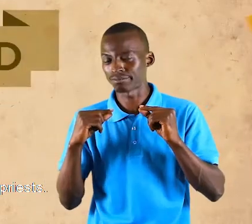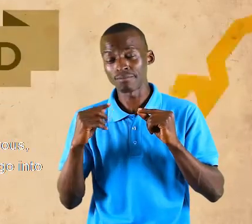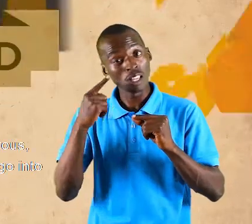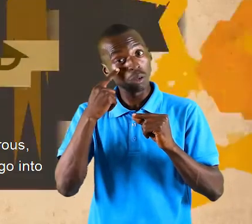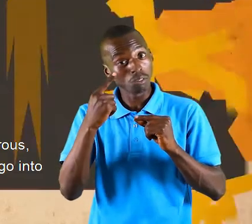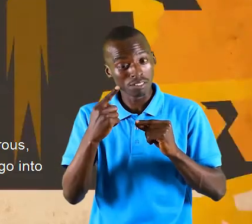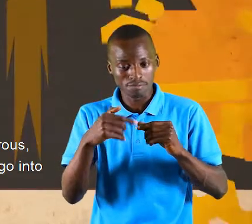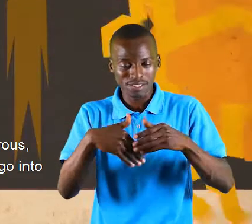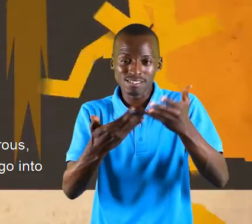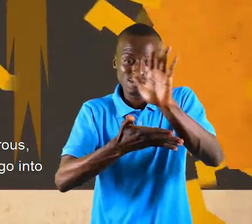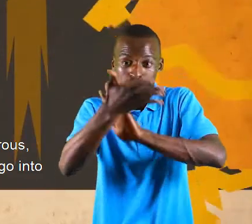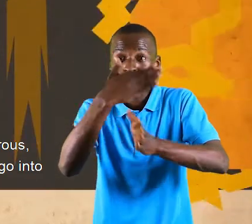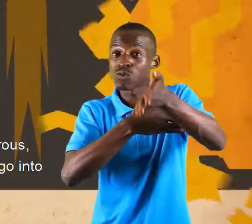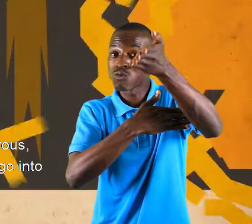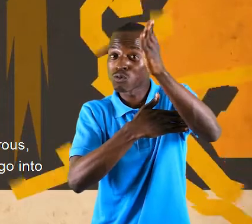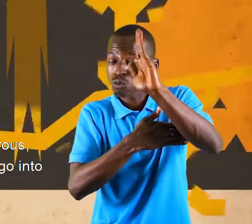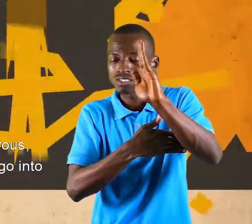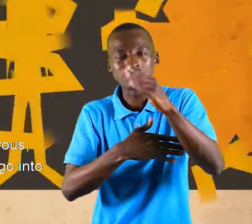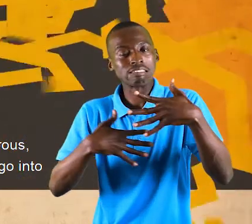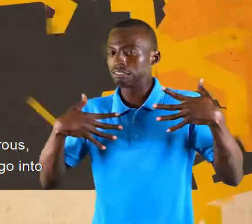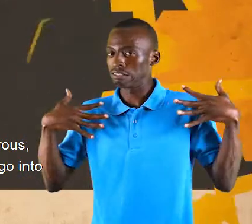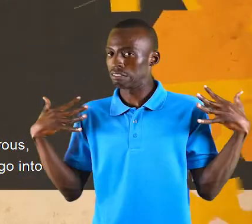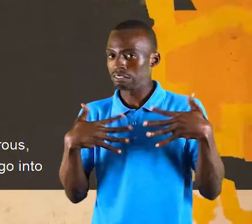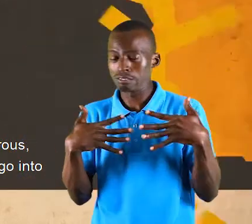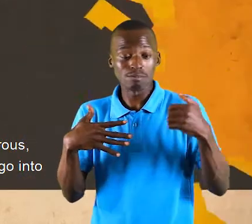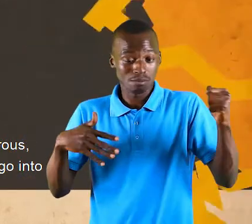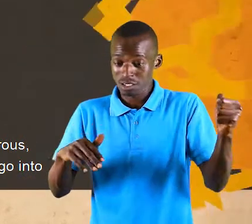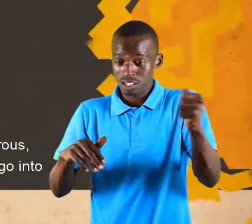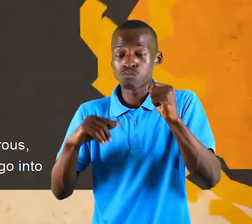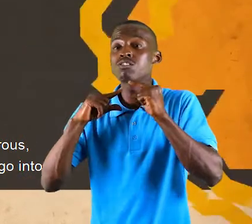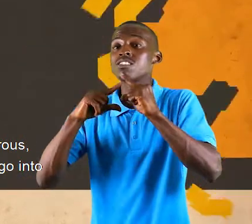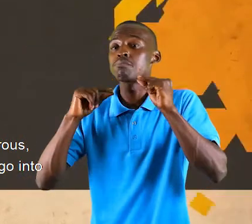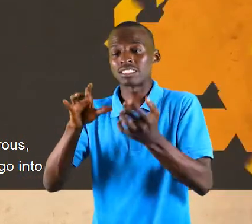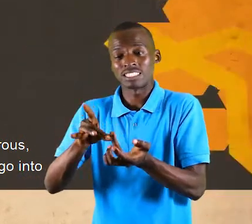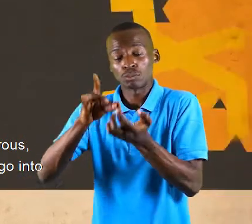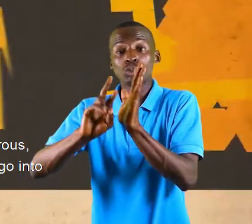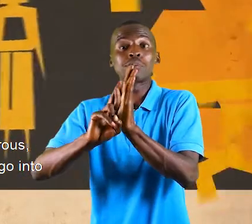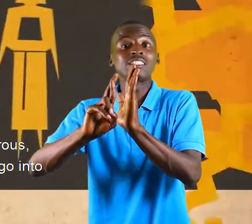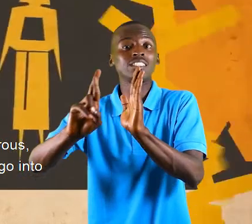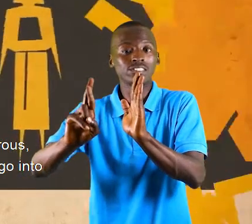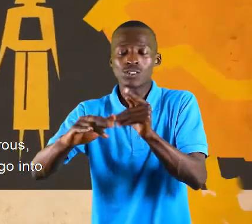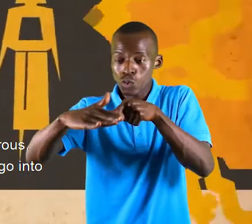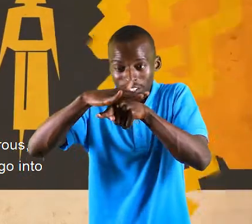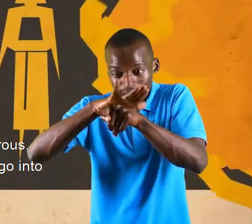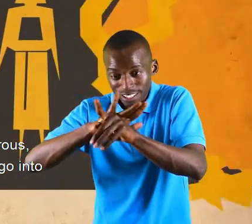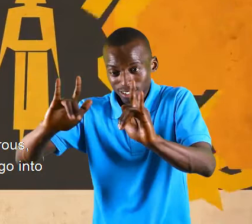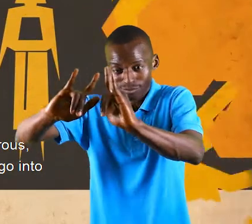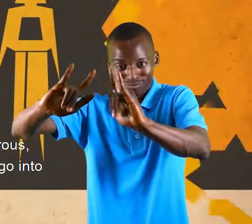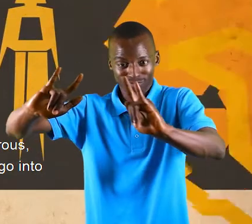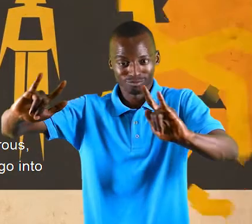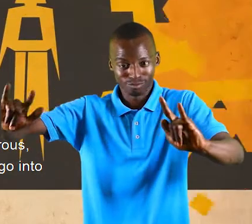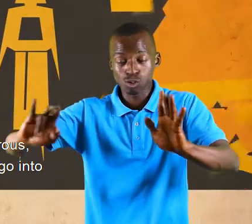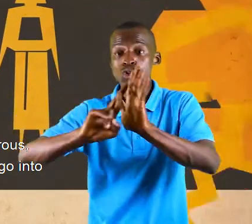priests. You see, being directly in God's presence is really dangerous. So he appoints priests as special representatives who can go into